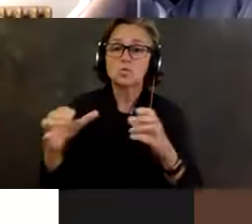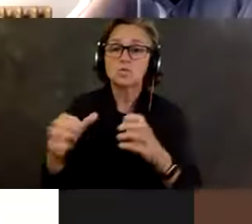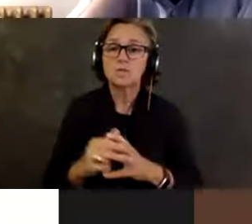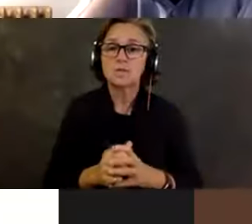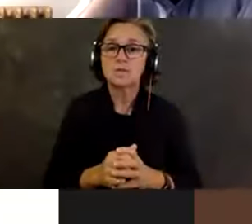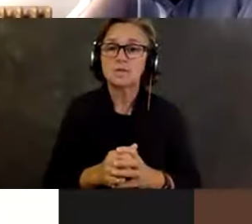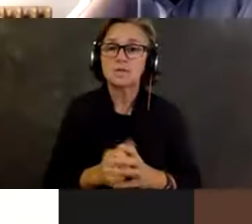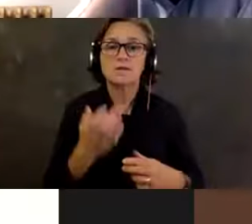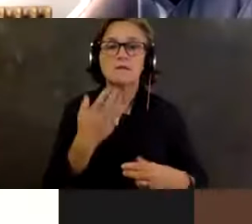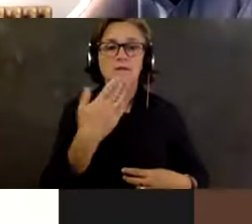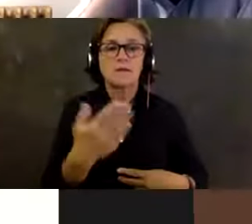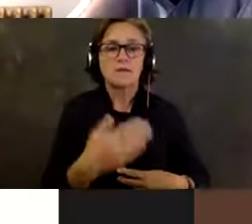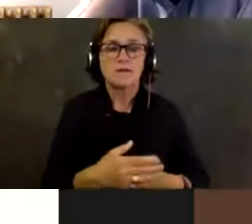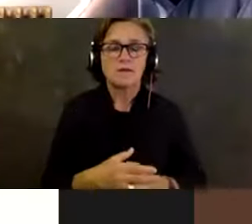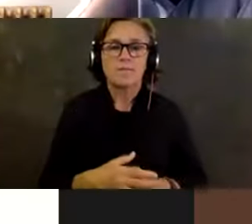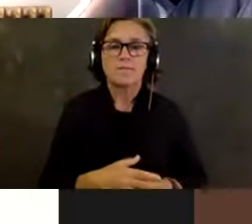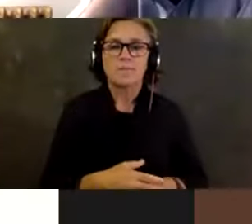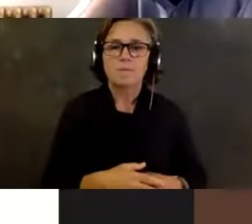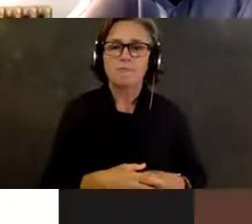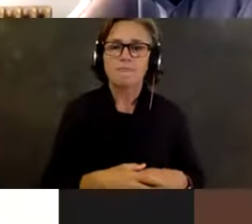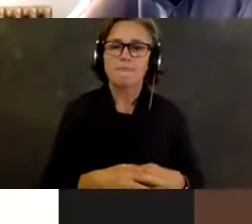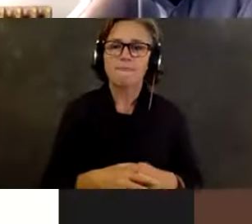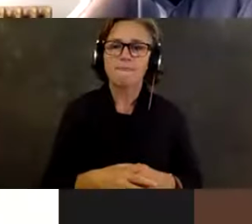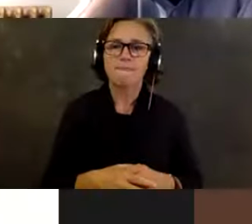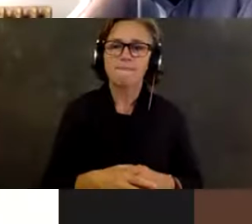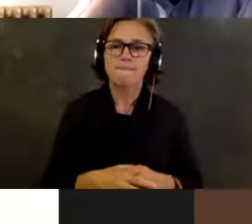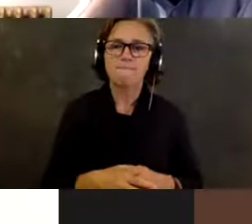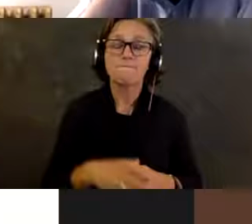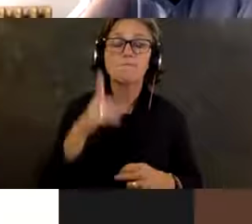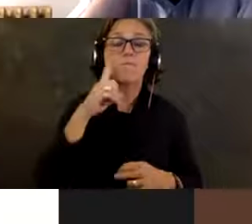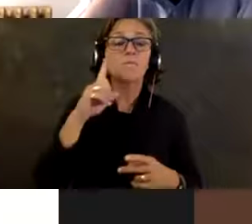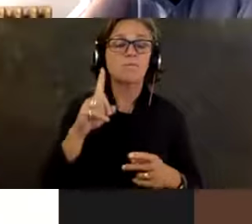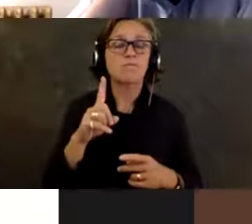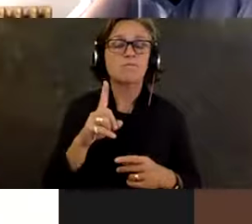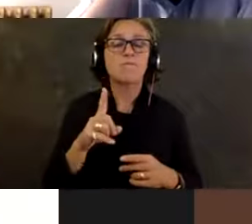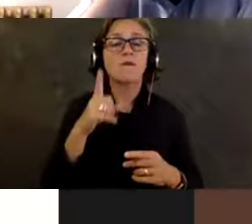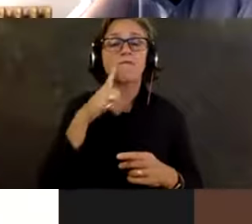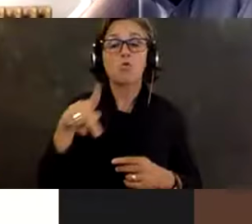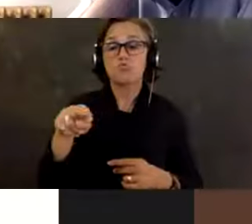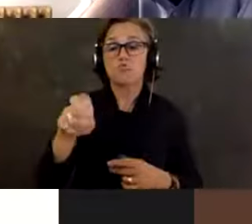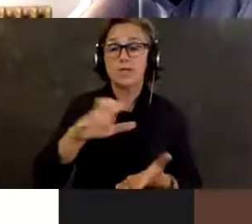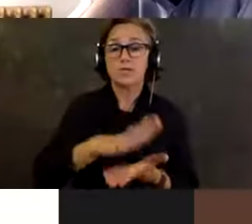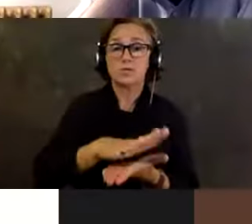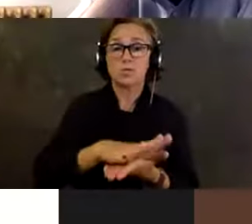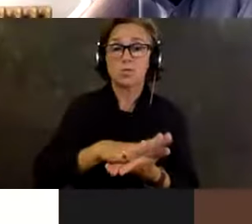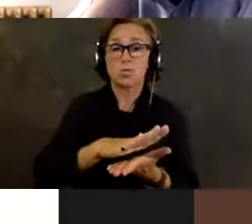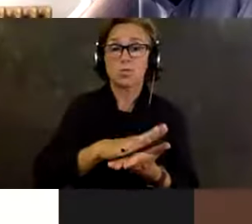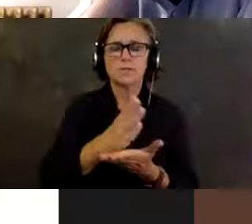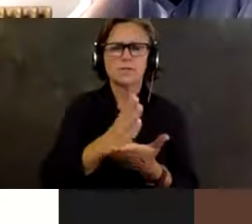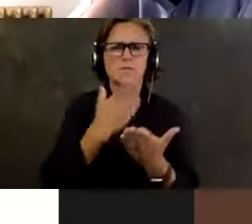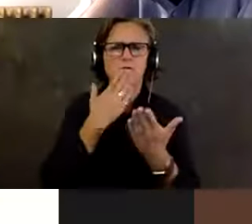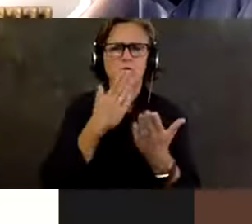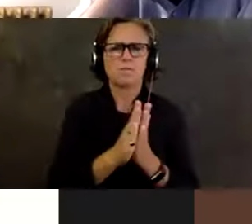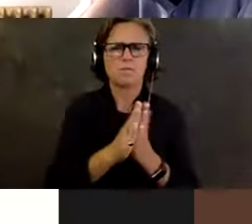Okay, thank you for that question. For younger kids, for preschoolers, some really good board books are